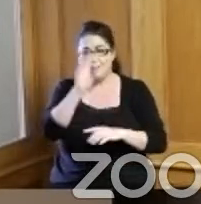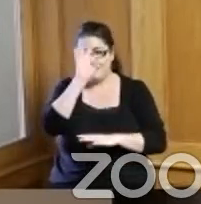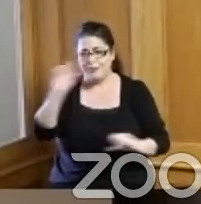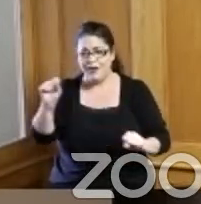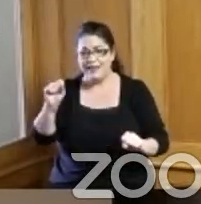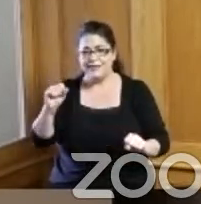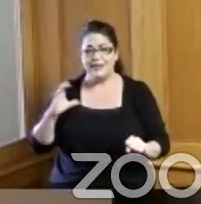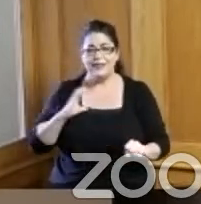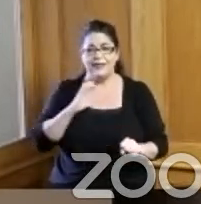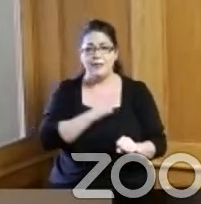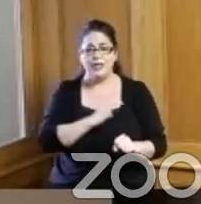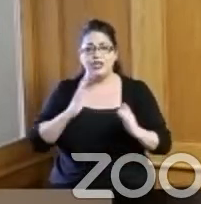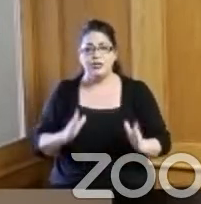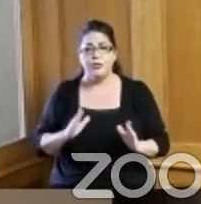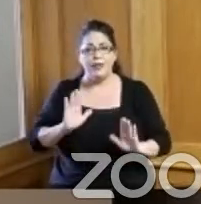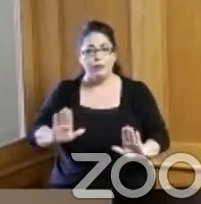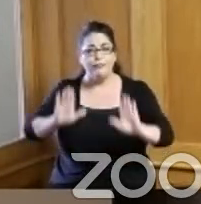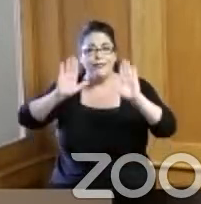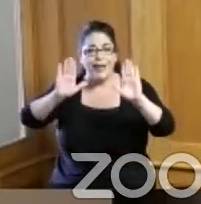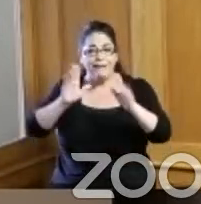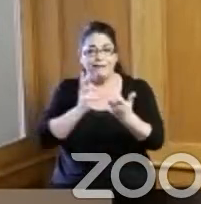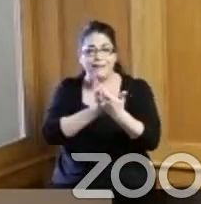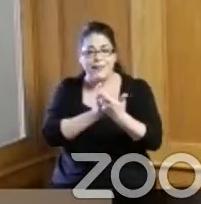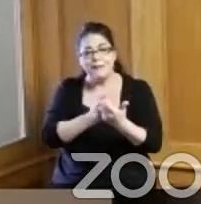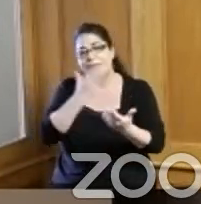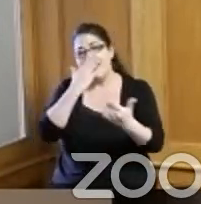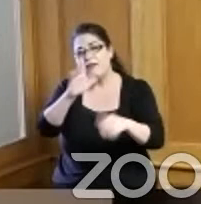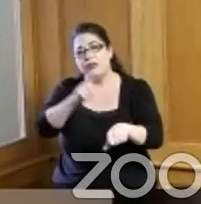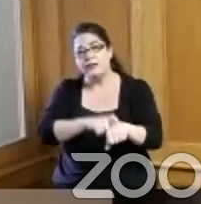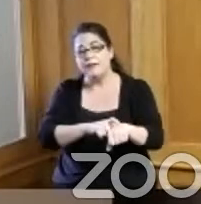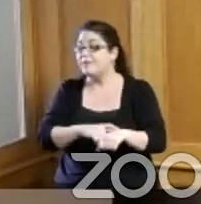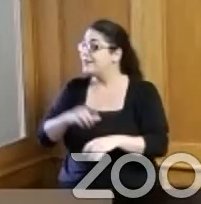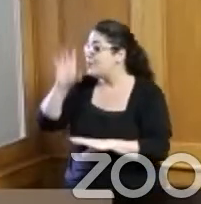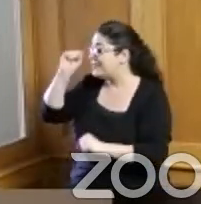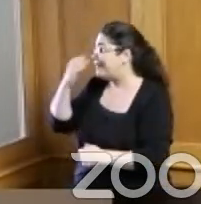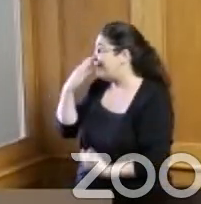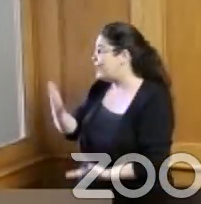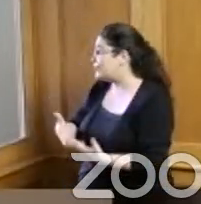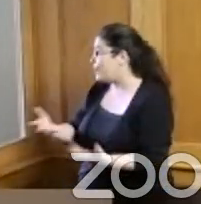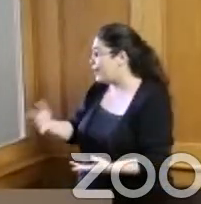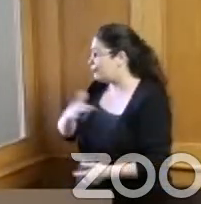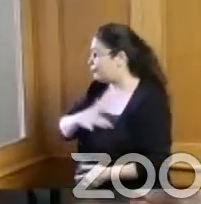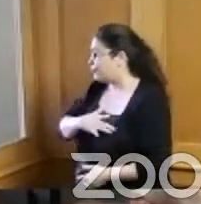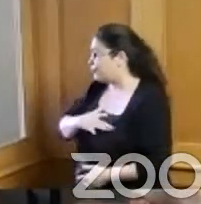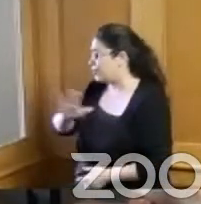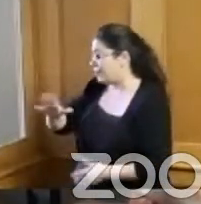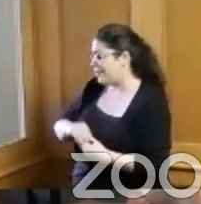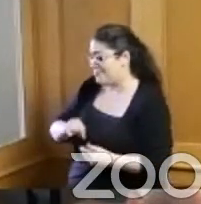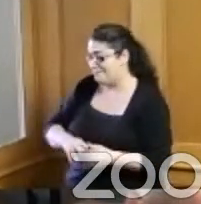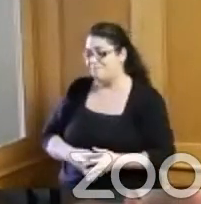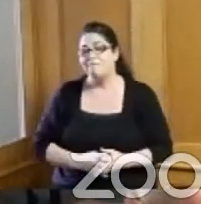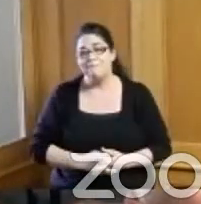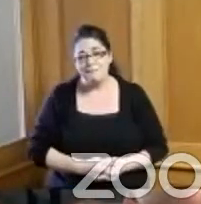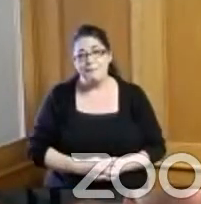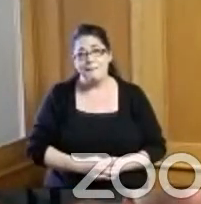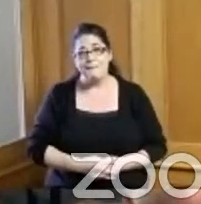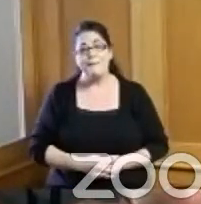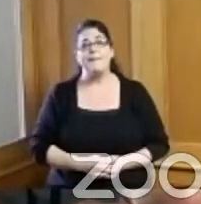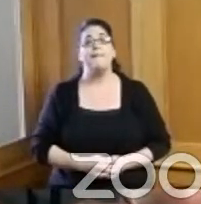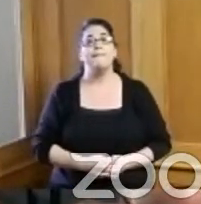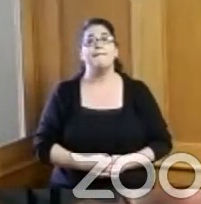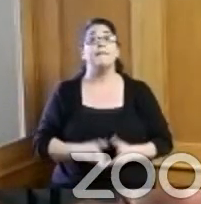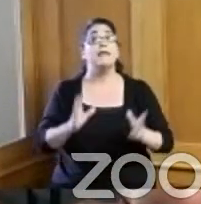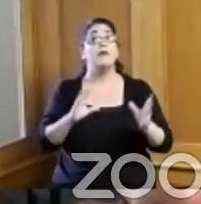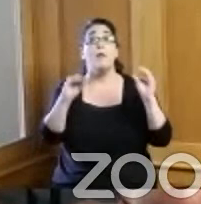commission. So thank you for your time. Thank you so much. Appreciate it. Okay. No